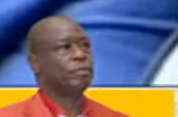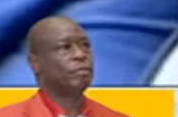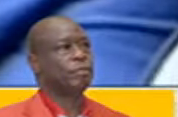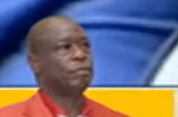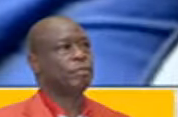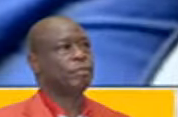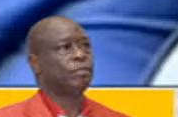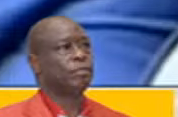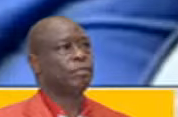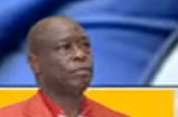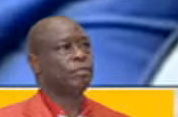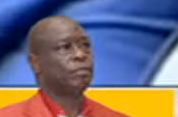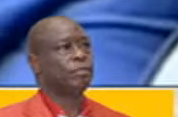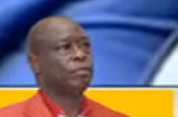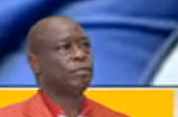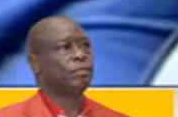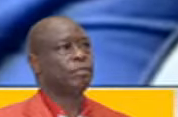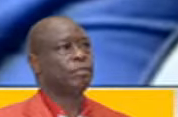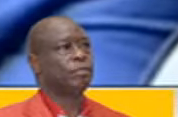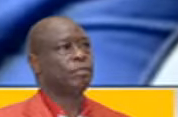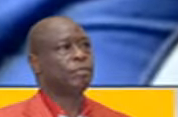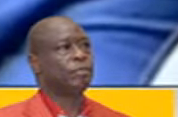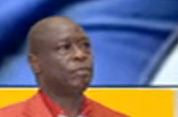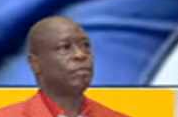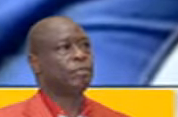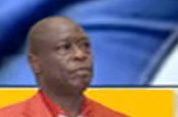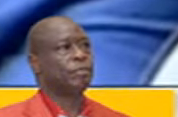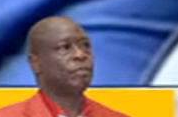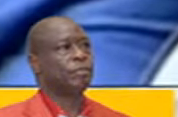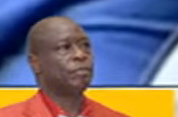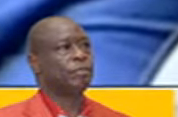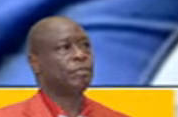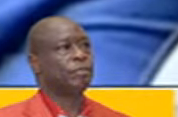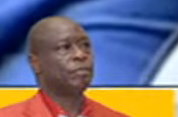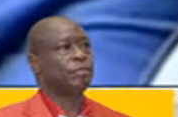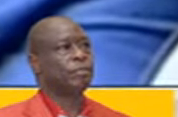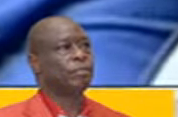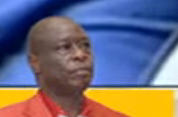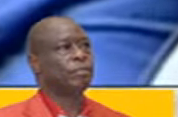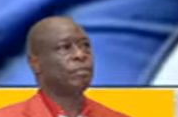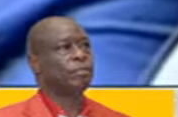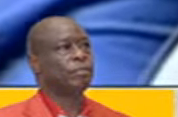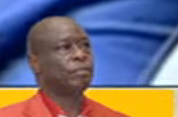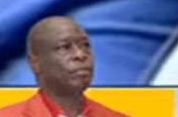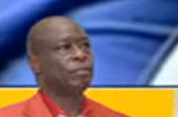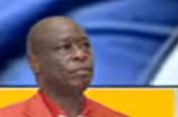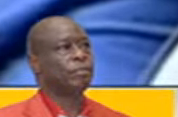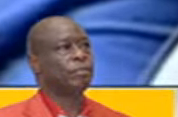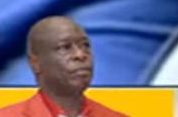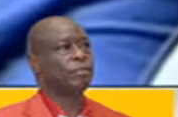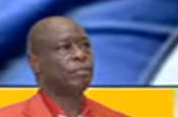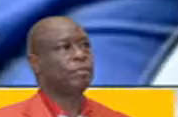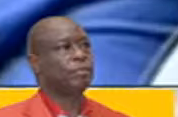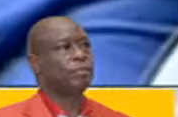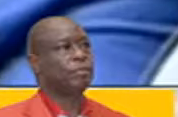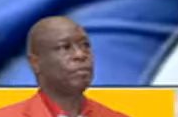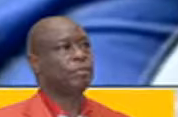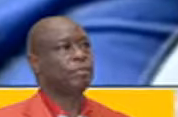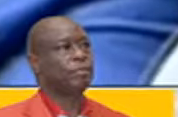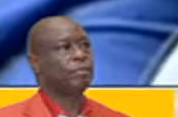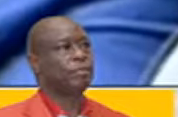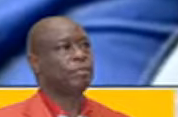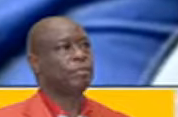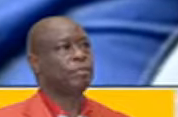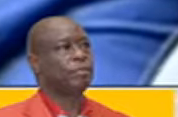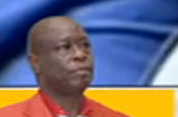that with Wamunyoro Investments, you have heard us mention Wamunyoro Investment. Wamunyoro is mentioned here several times. So what is the conclusion